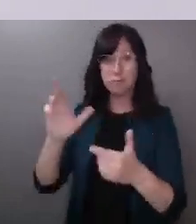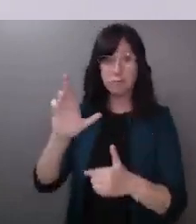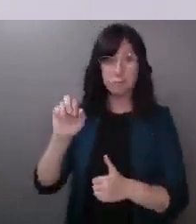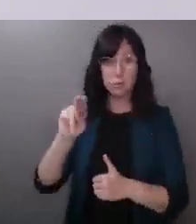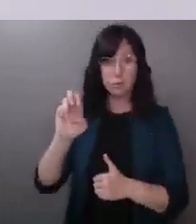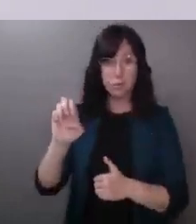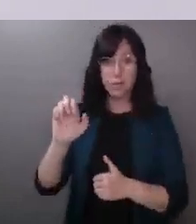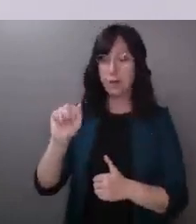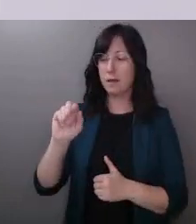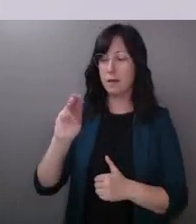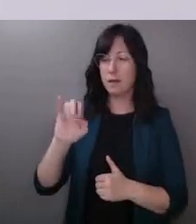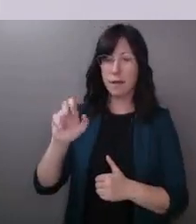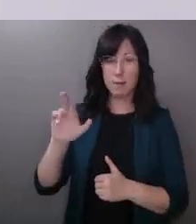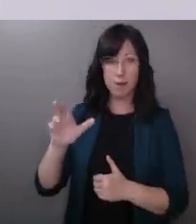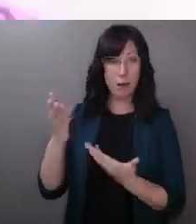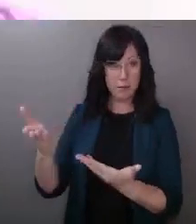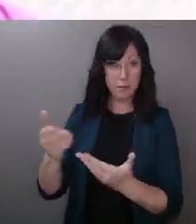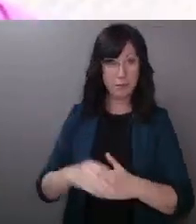René Amelkar.